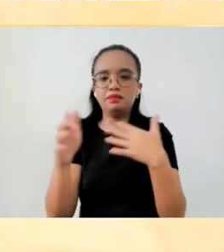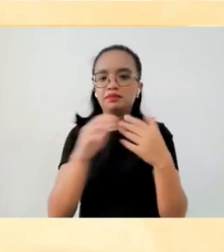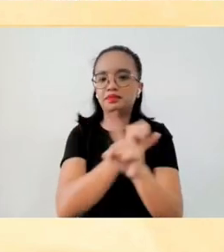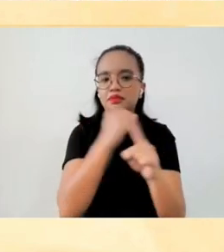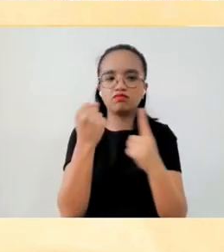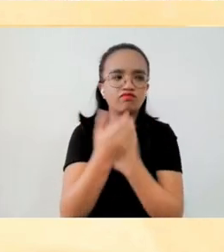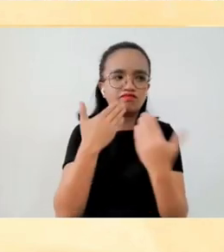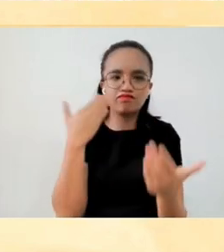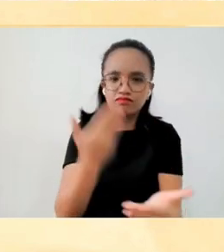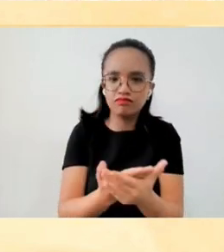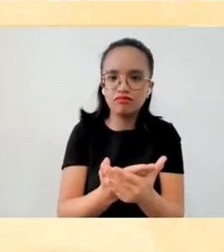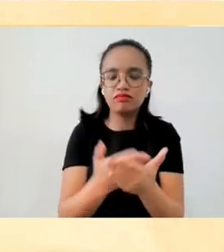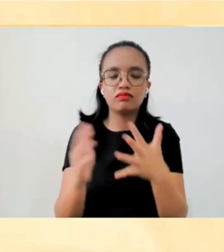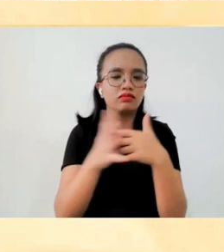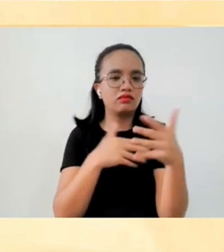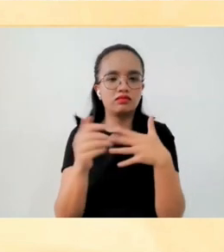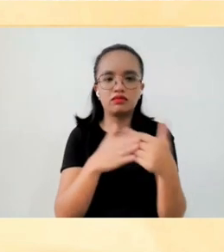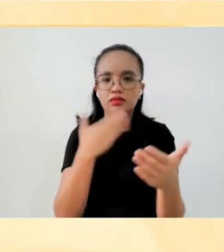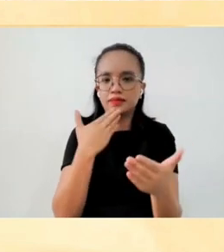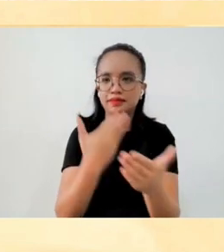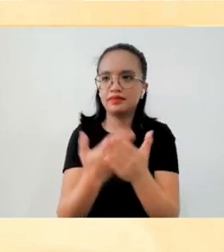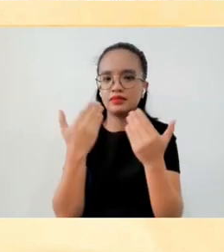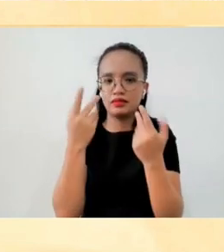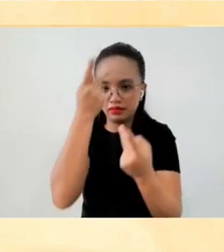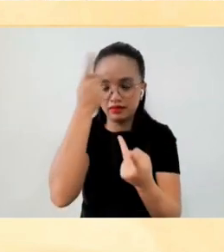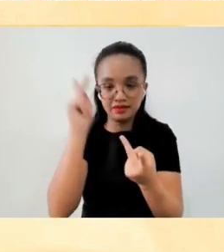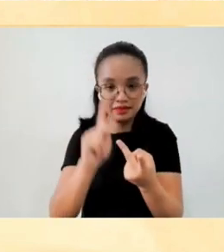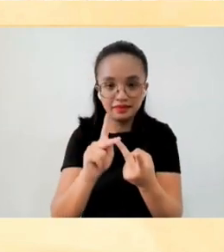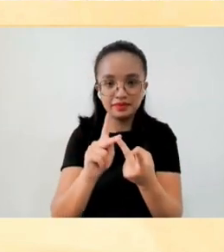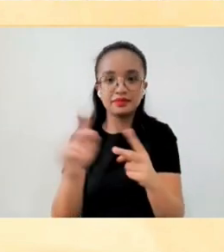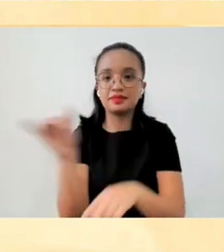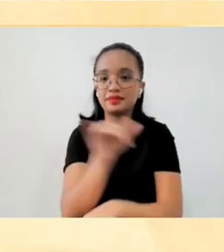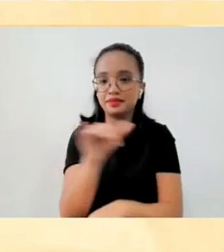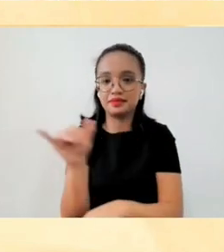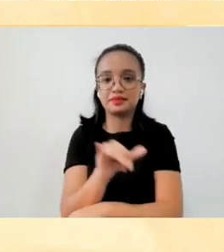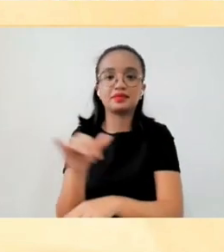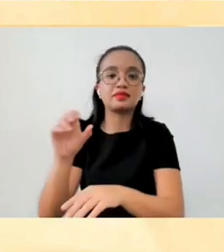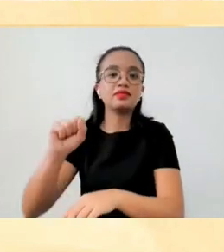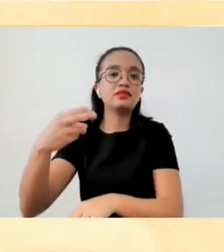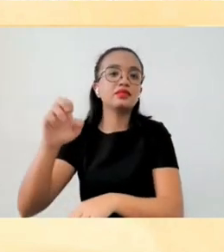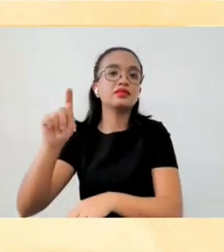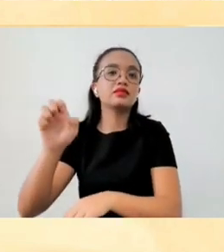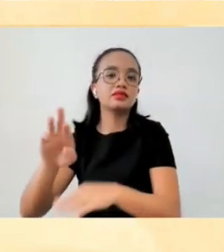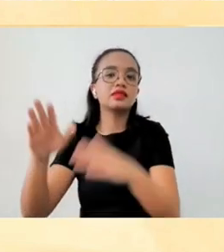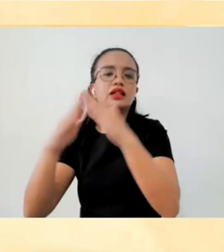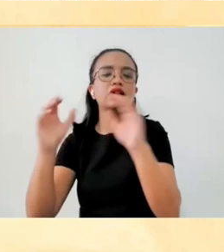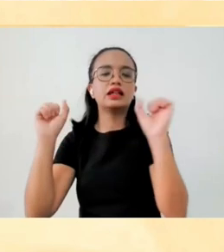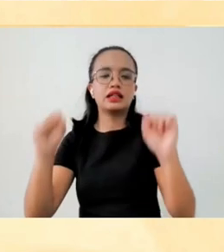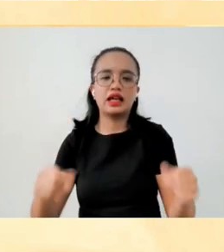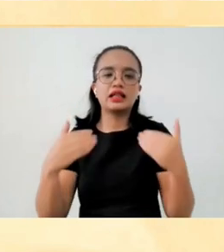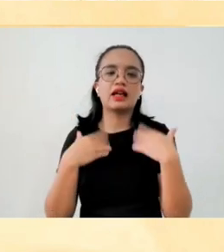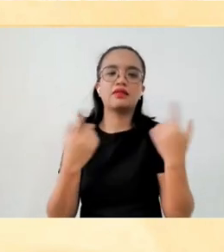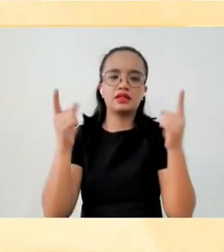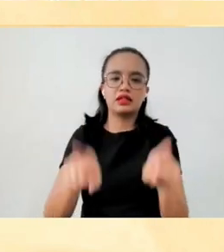matter how good the intentions are, the life in the shelter can also cause some trauma for some